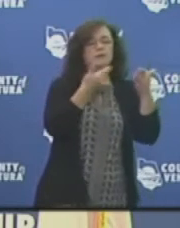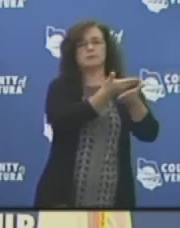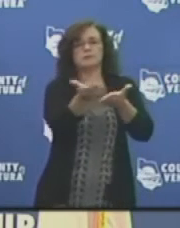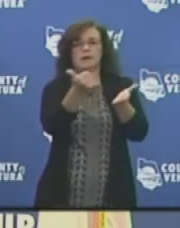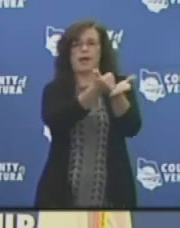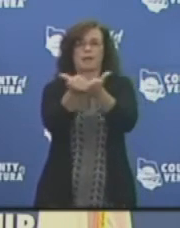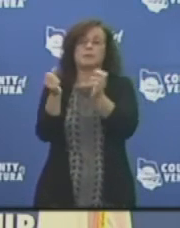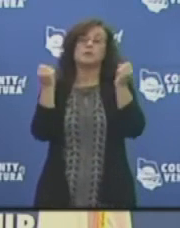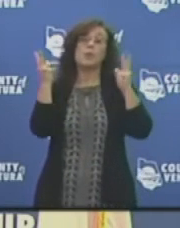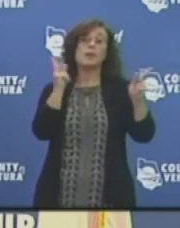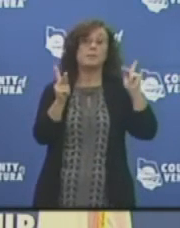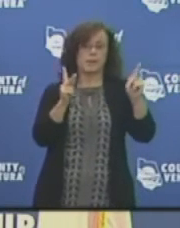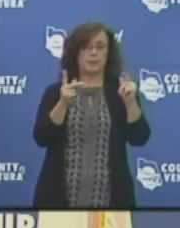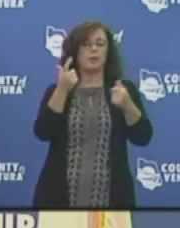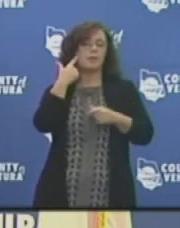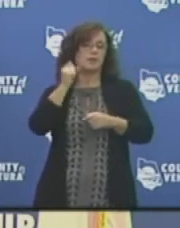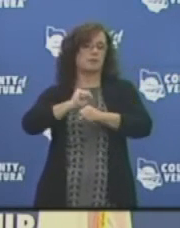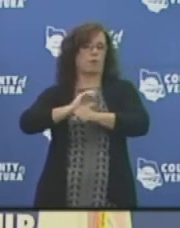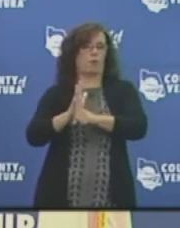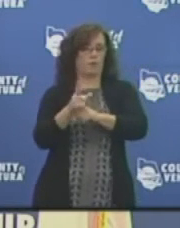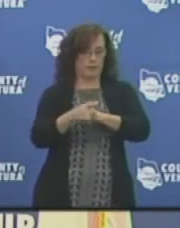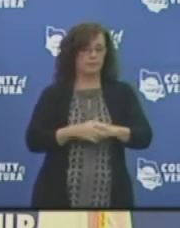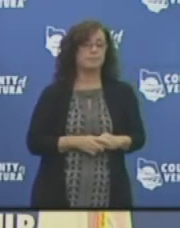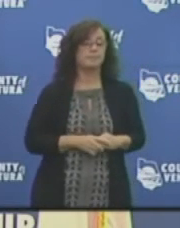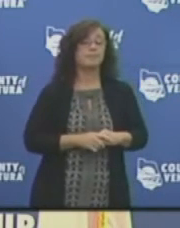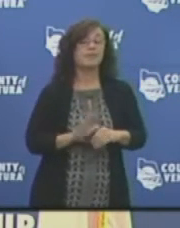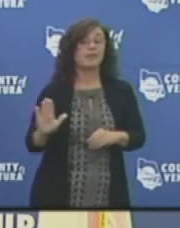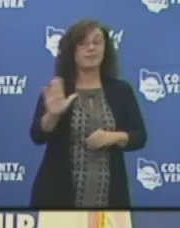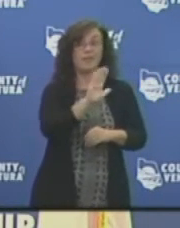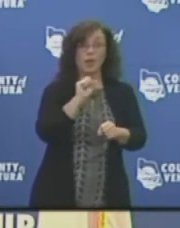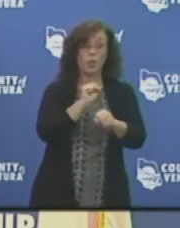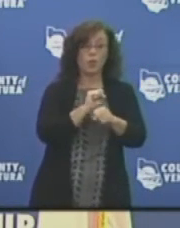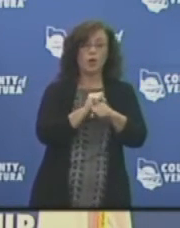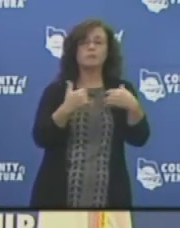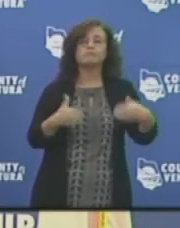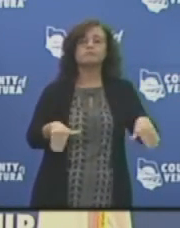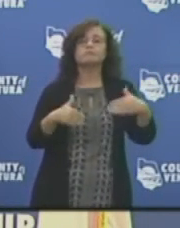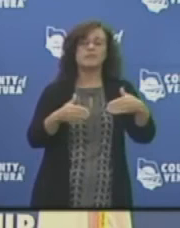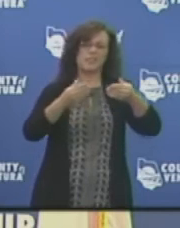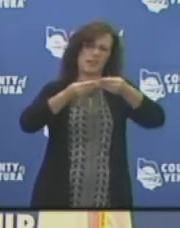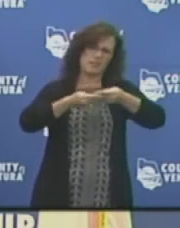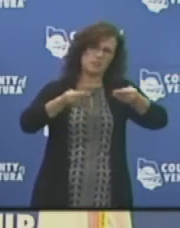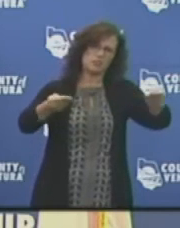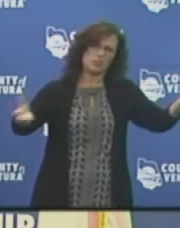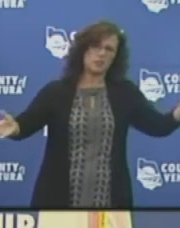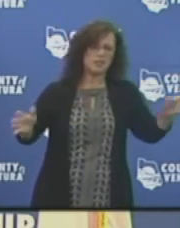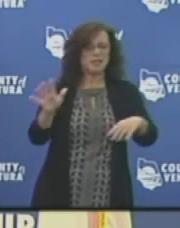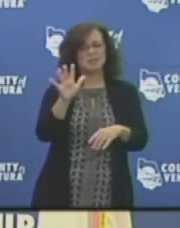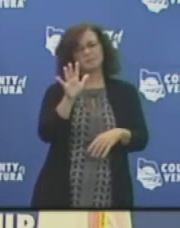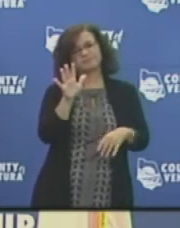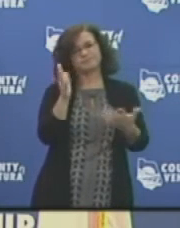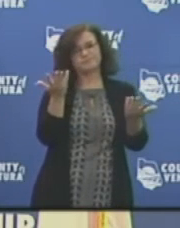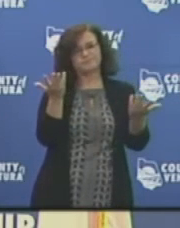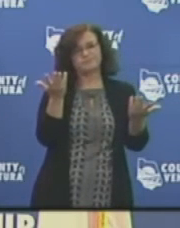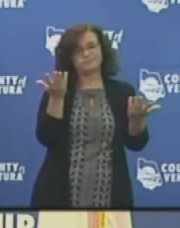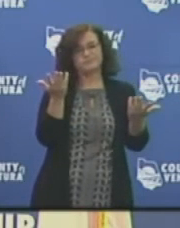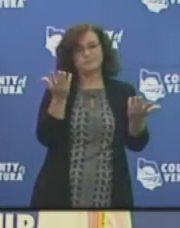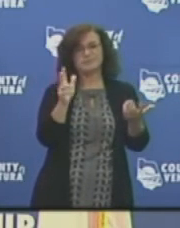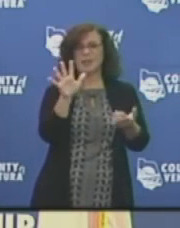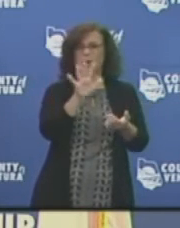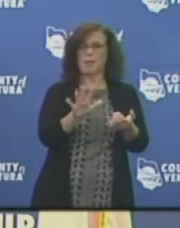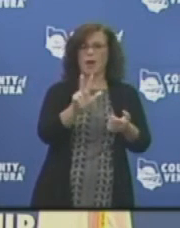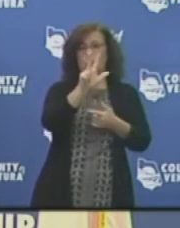COVID-19 pandemic. Their work in distributing about food to about